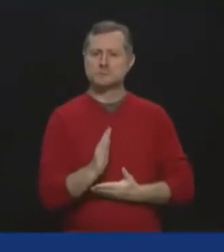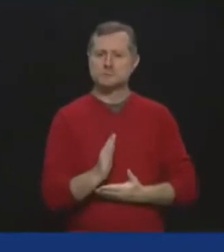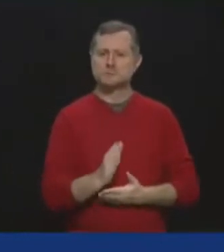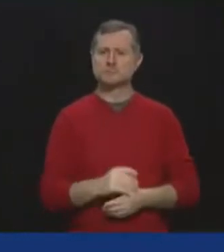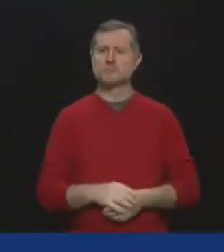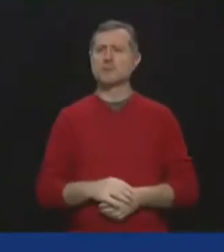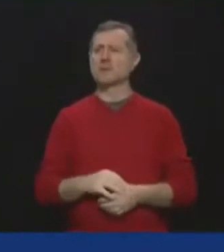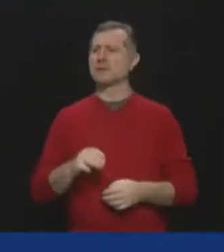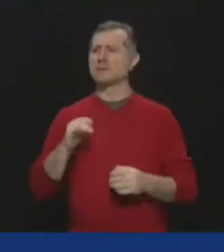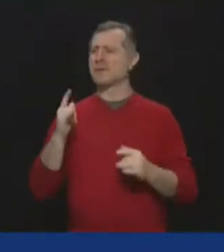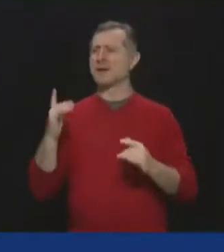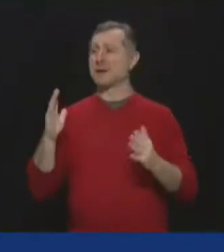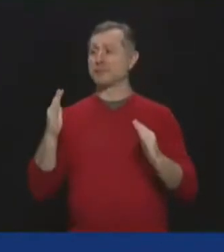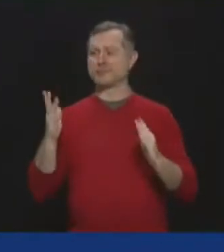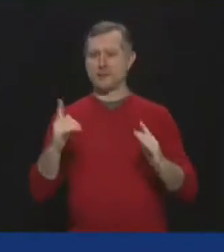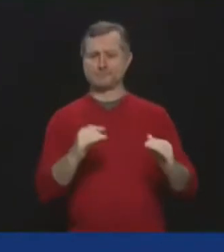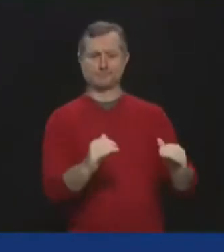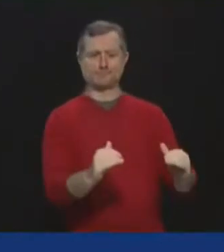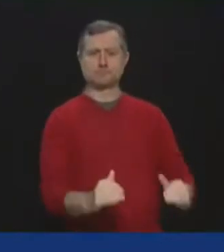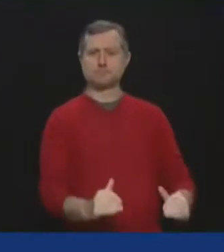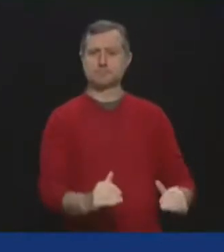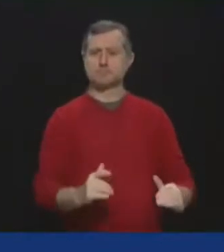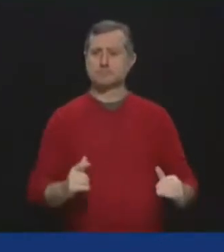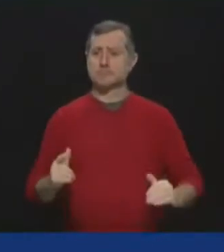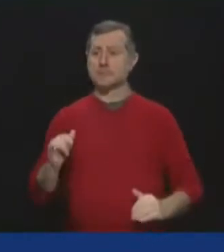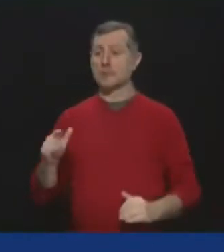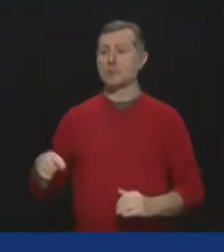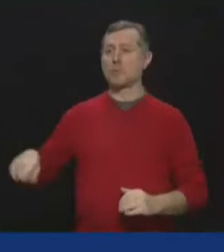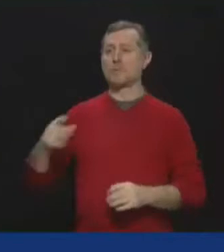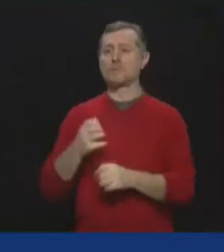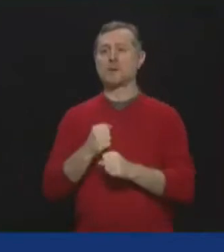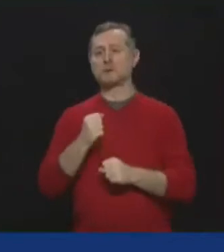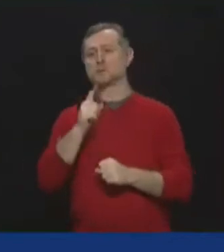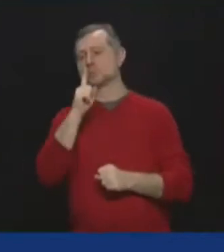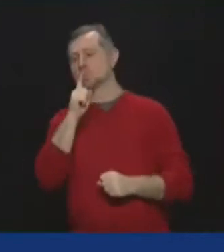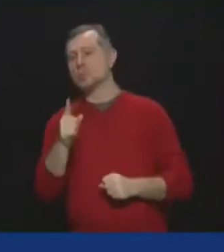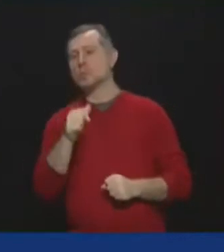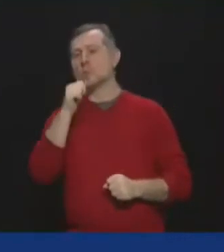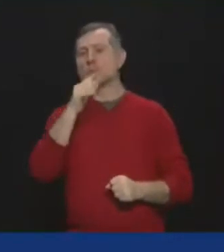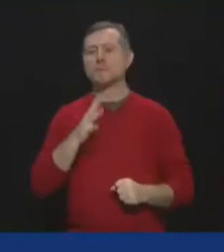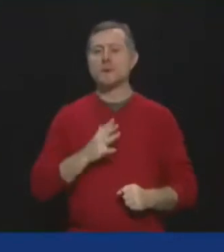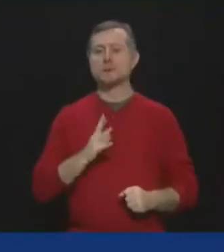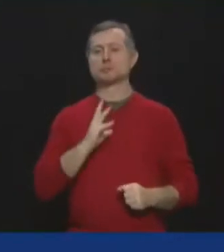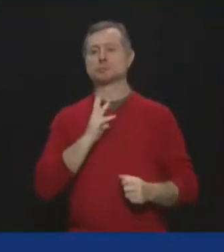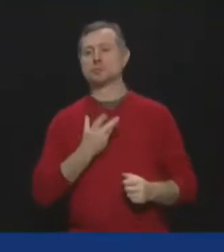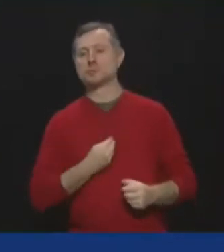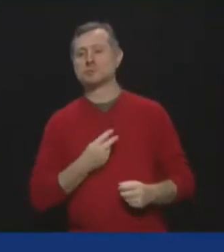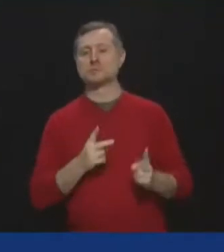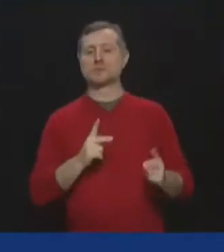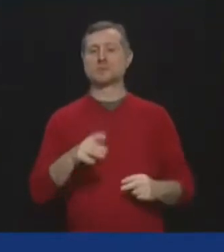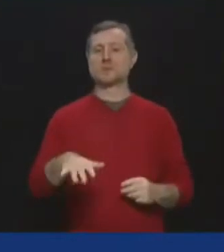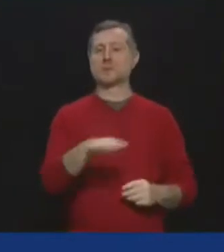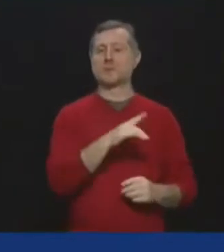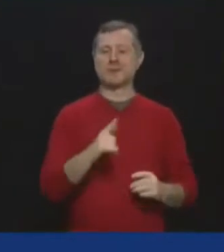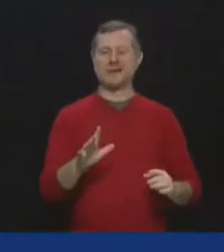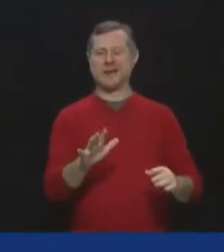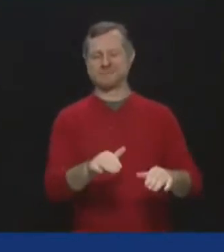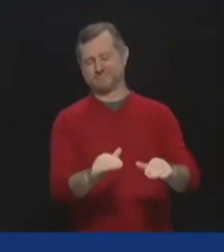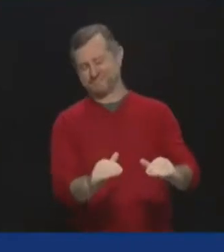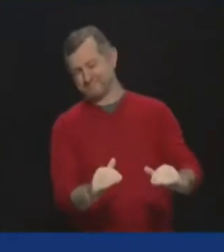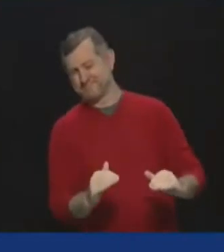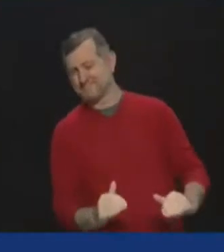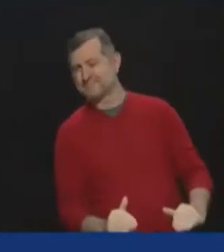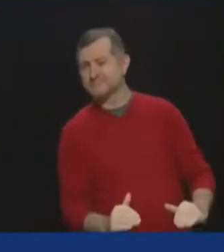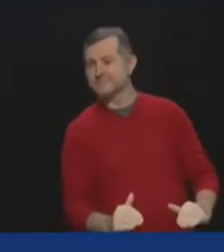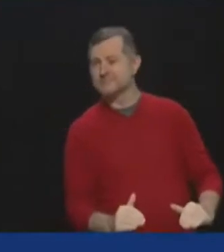frustrating. They want to make sure that women and transgender people are second-class citizens